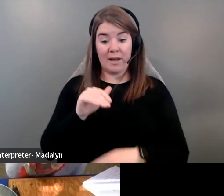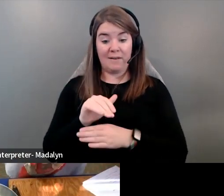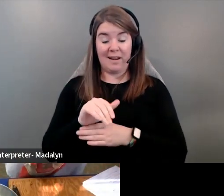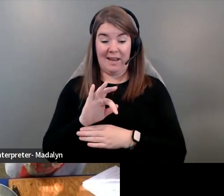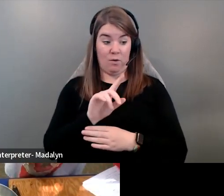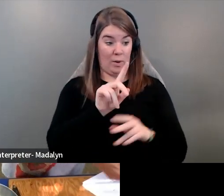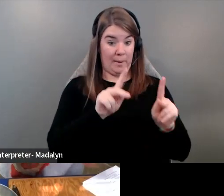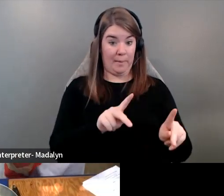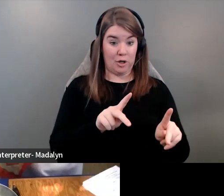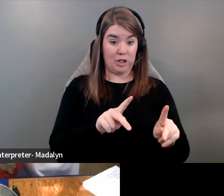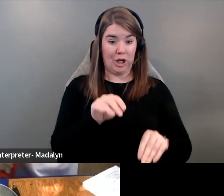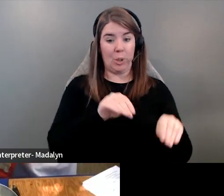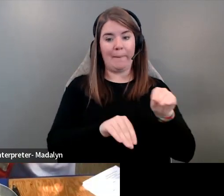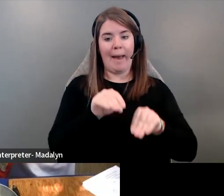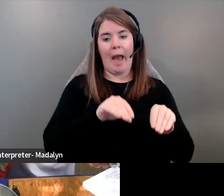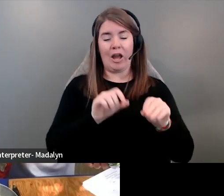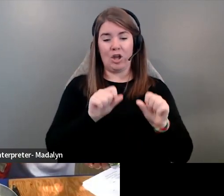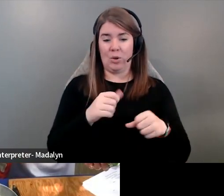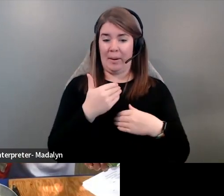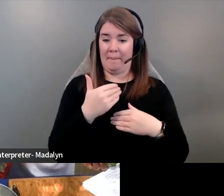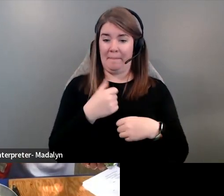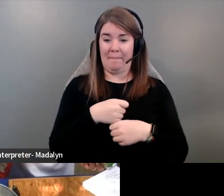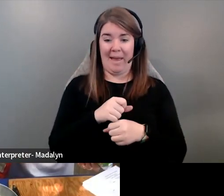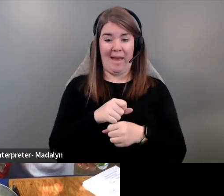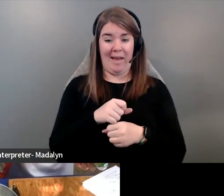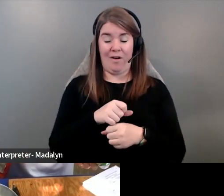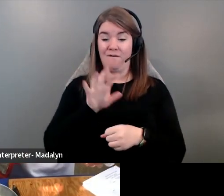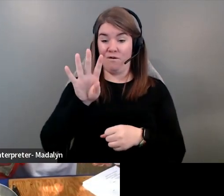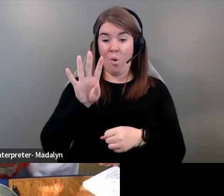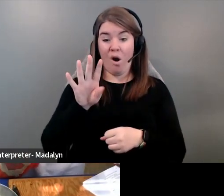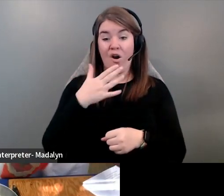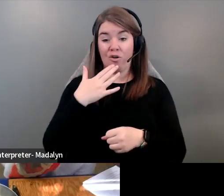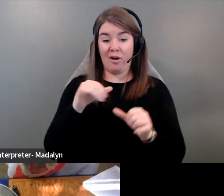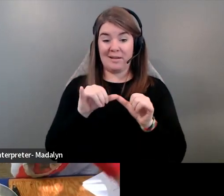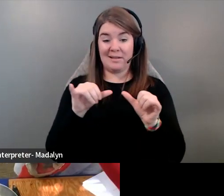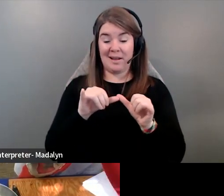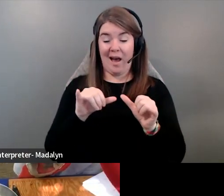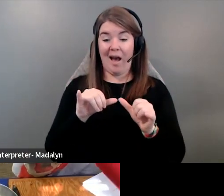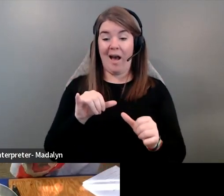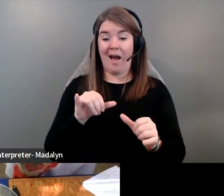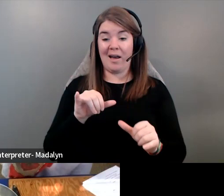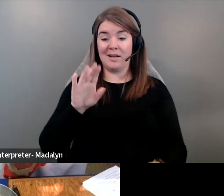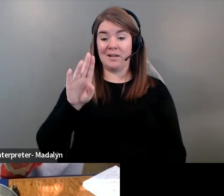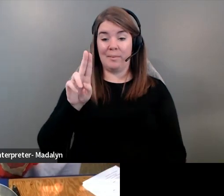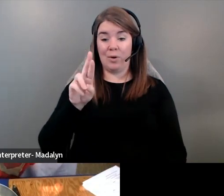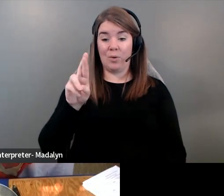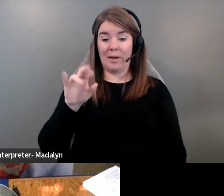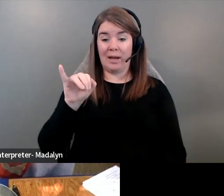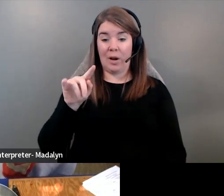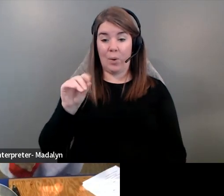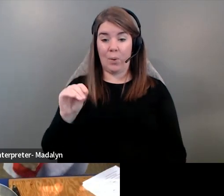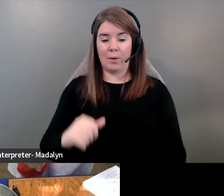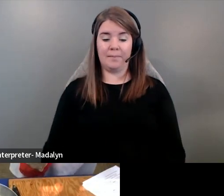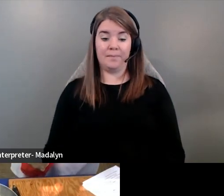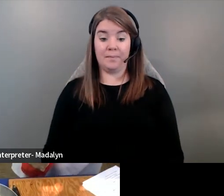to package it up and make at least 4 good-sized burritos. So here's probably the best tip you're going to get from this